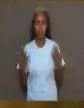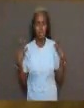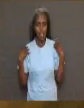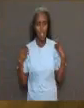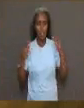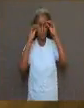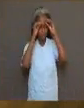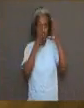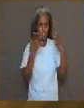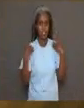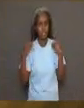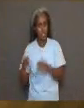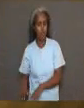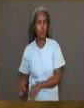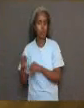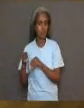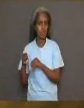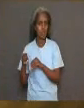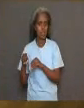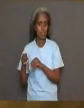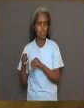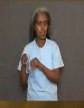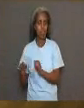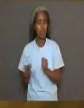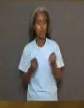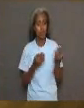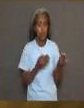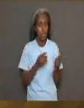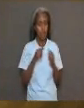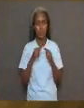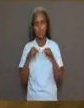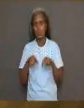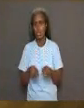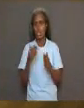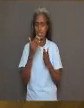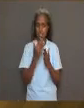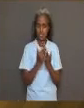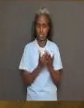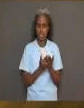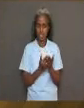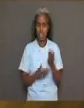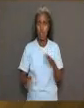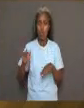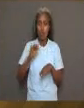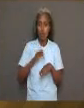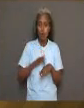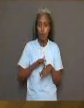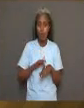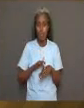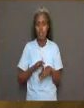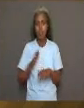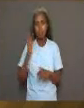Hello, teacher. Hello, students. Welcome to today's lesson on